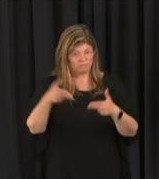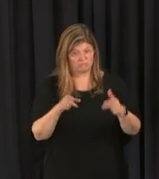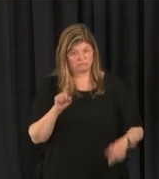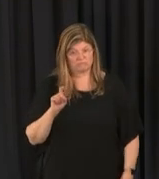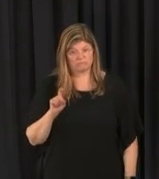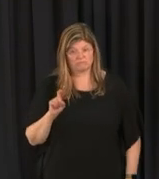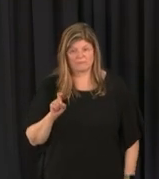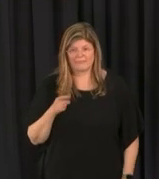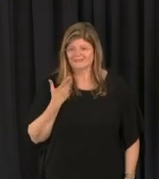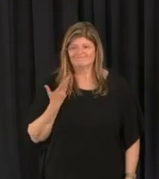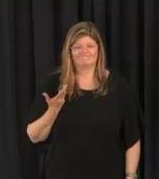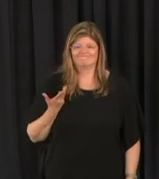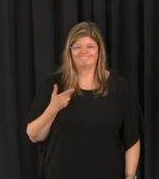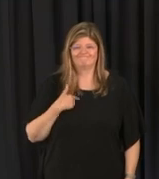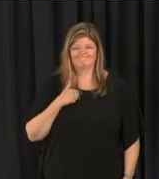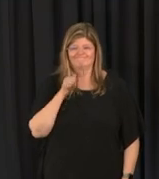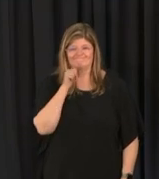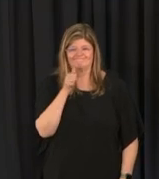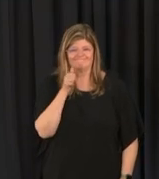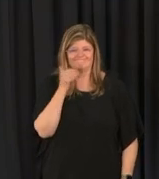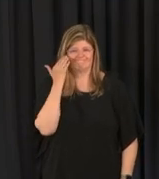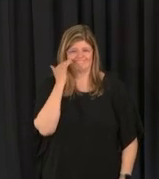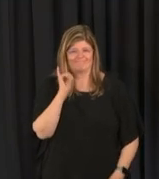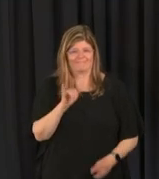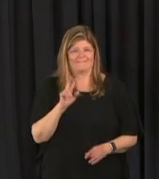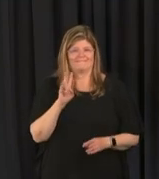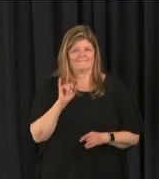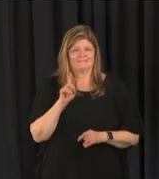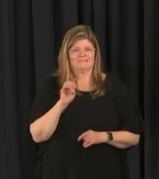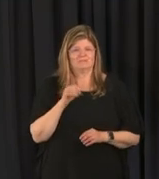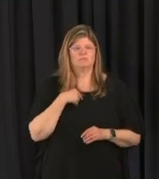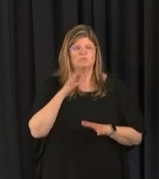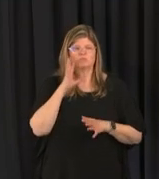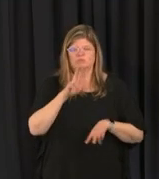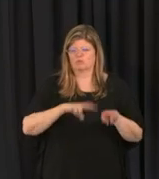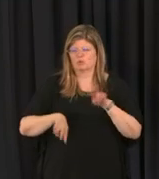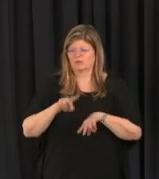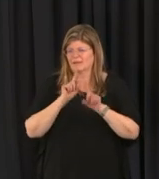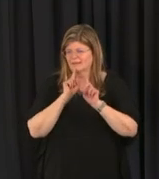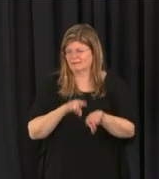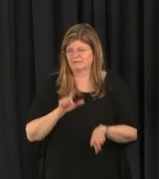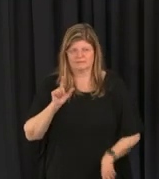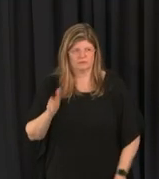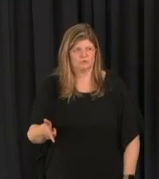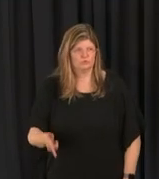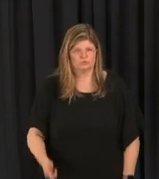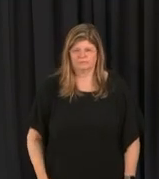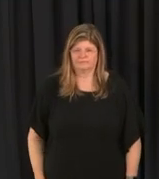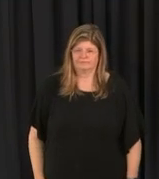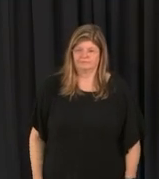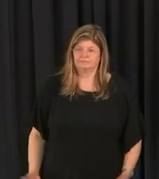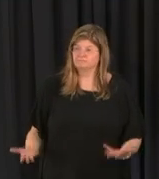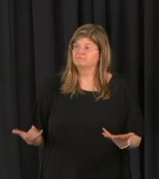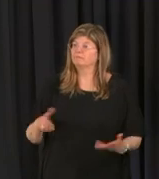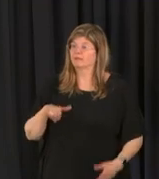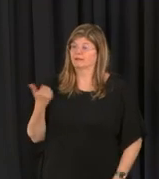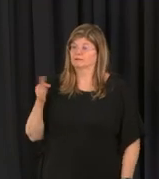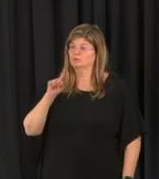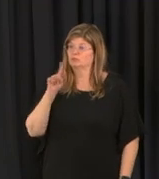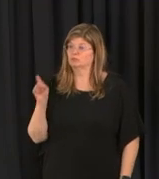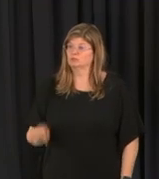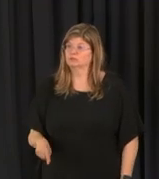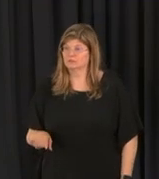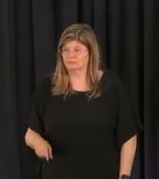I'm not familiar with that video, so let me take a look at that. Okay, any other questions? Yes,